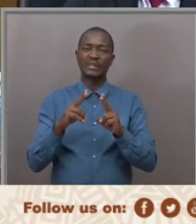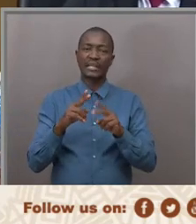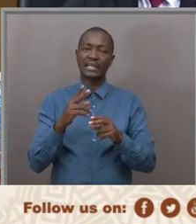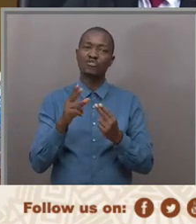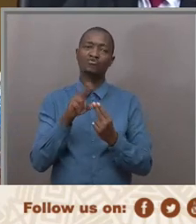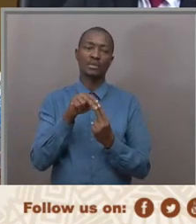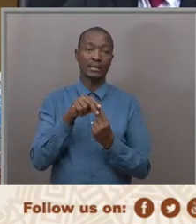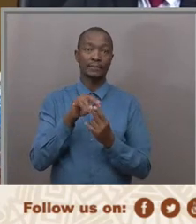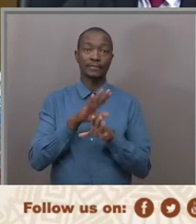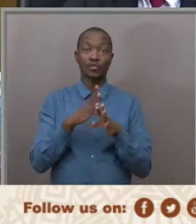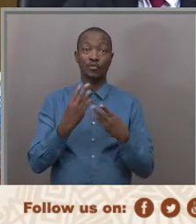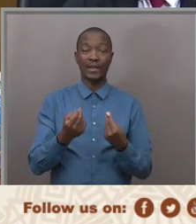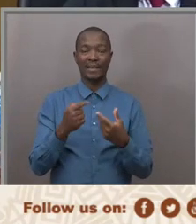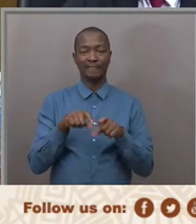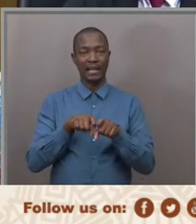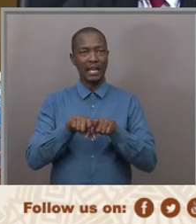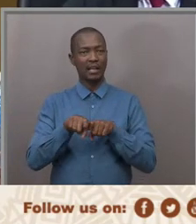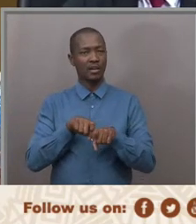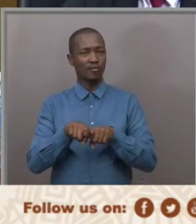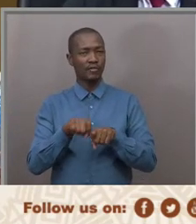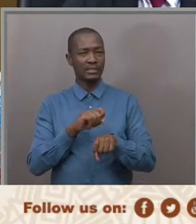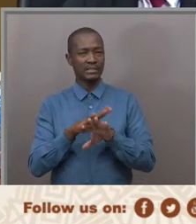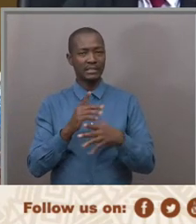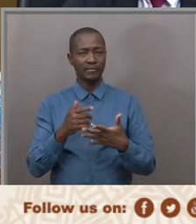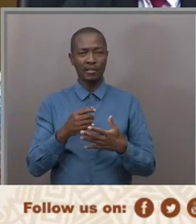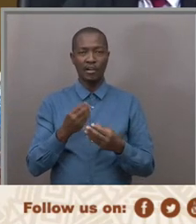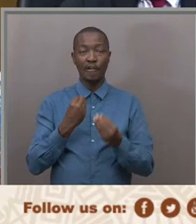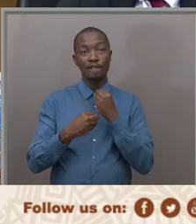very competitive food, beverages,